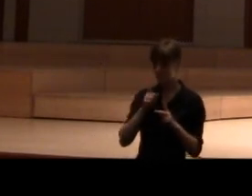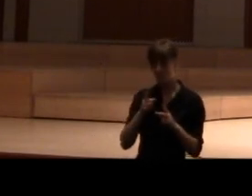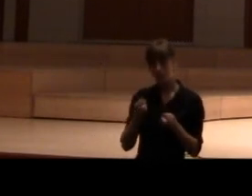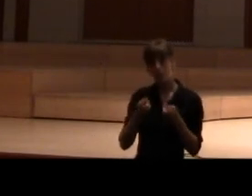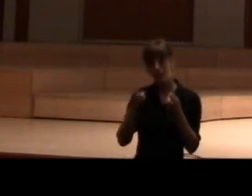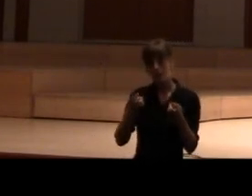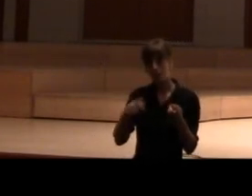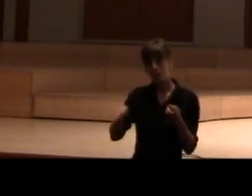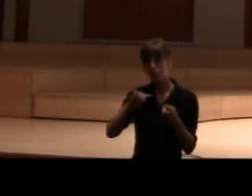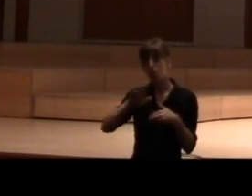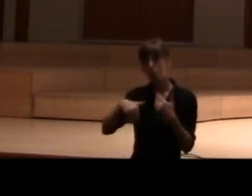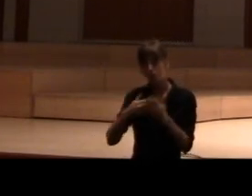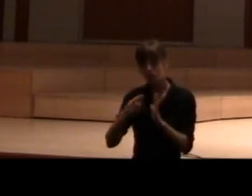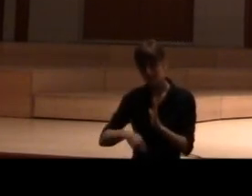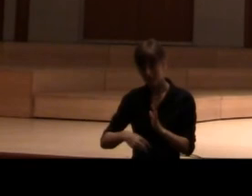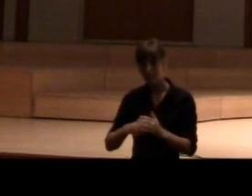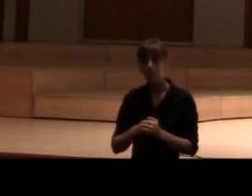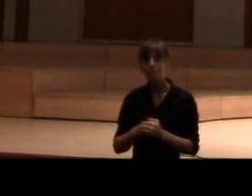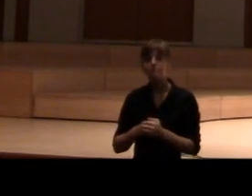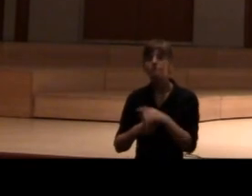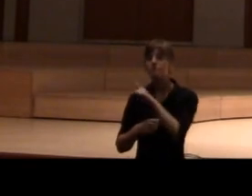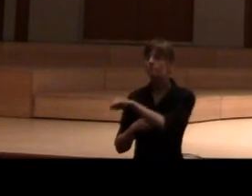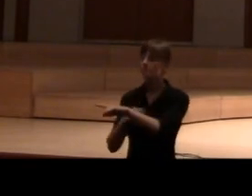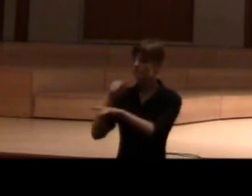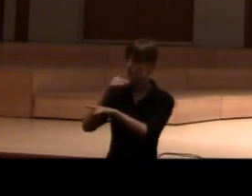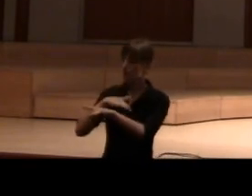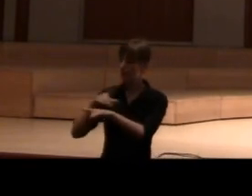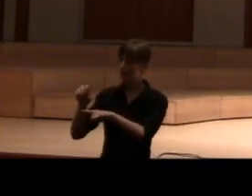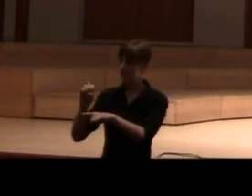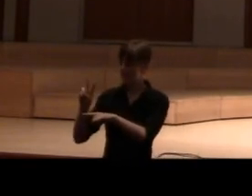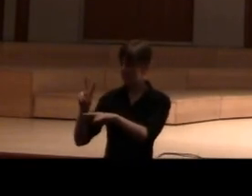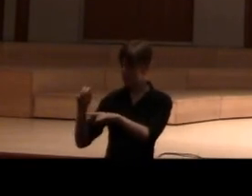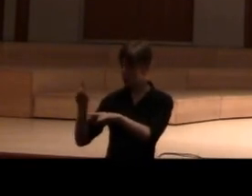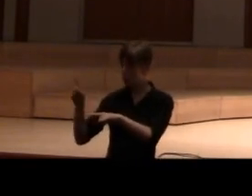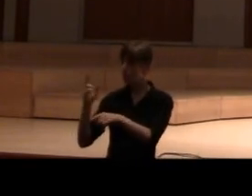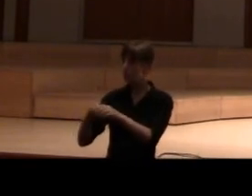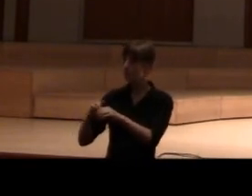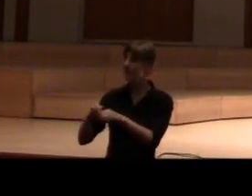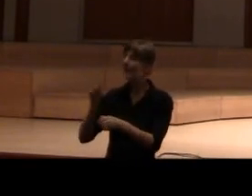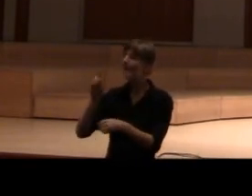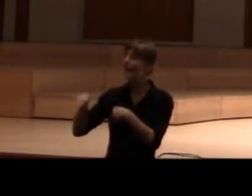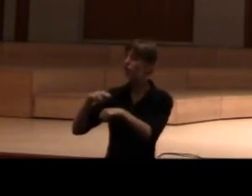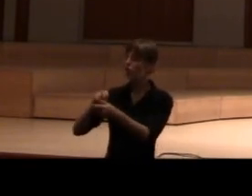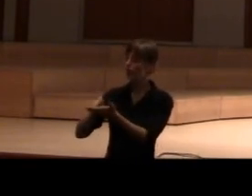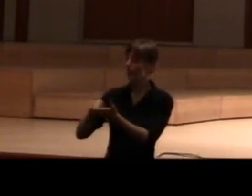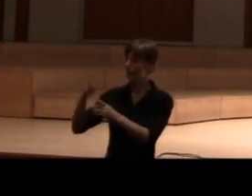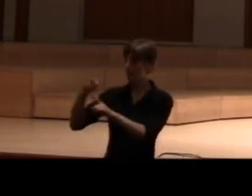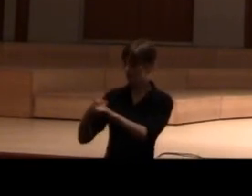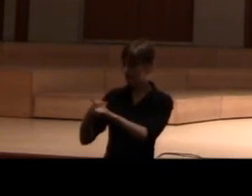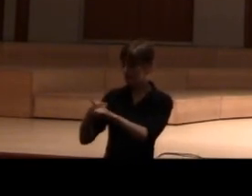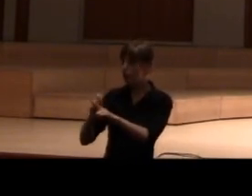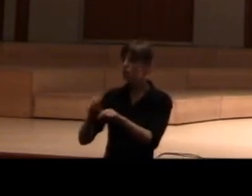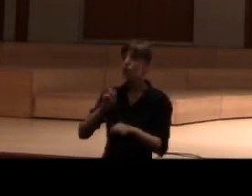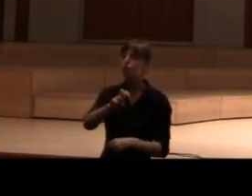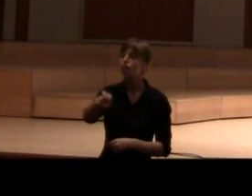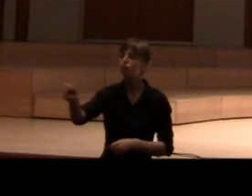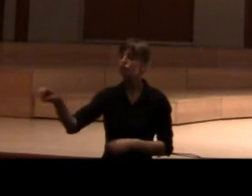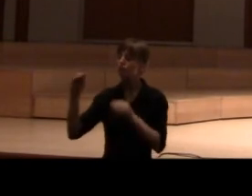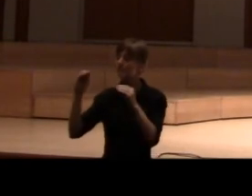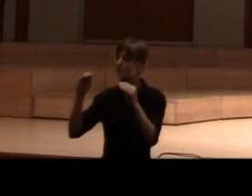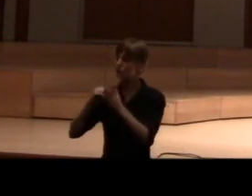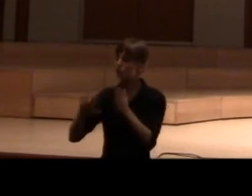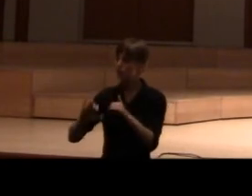everyone. Eva participates in National Novel Writing Month. She visits schools to teach fellow students about writing, and she makes